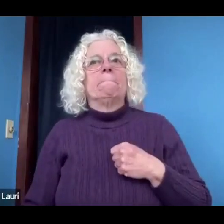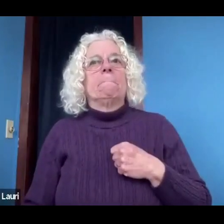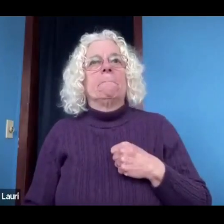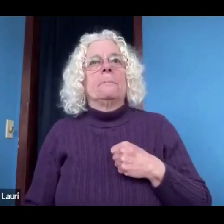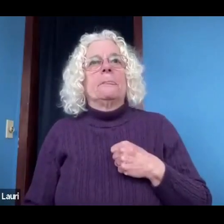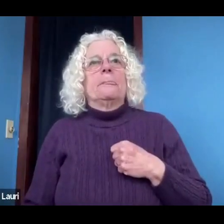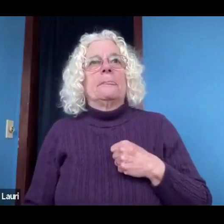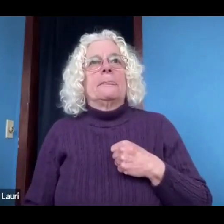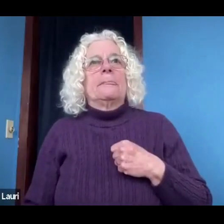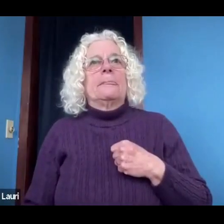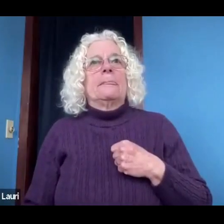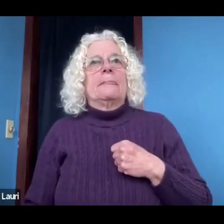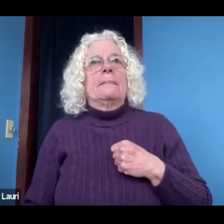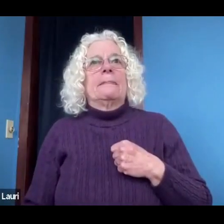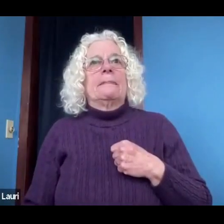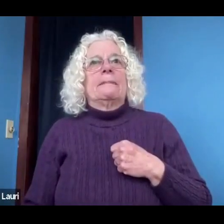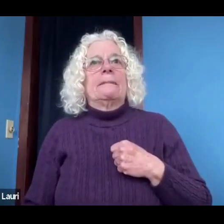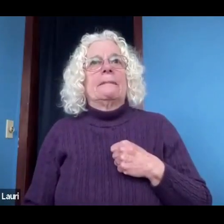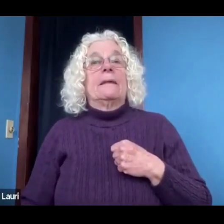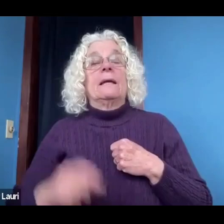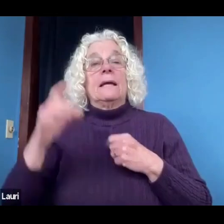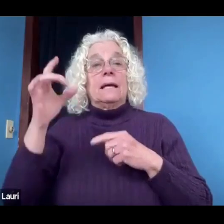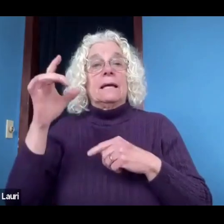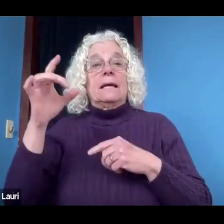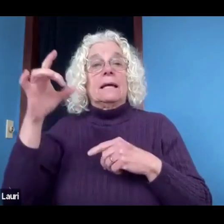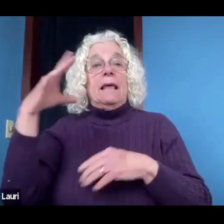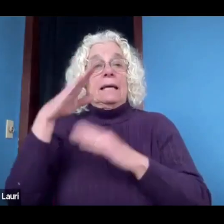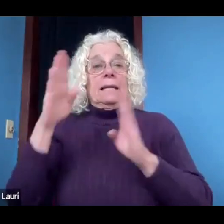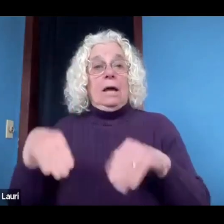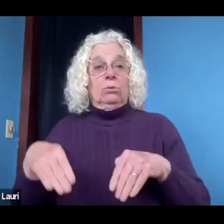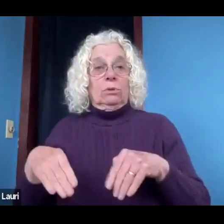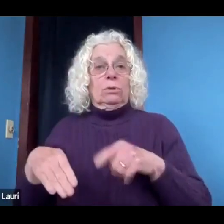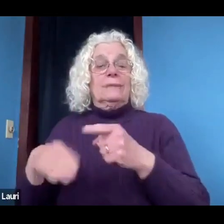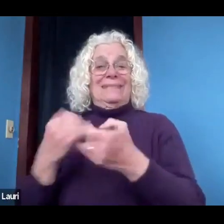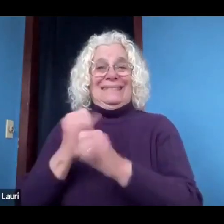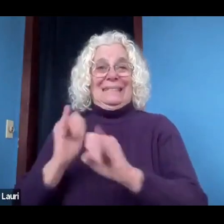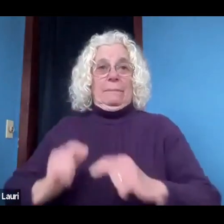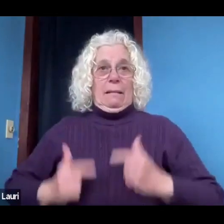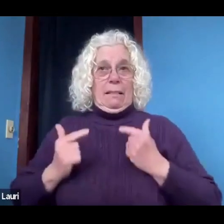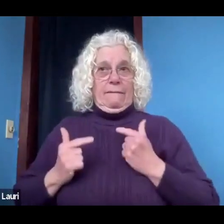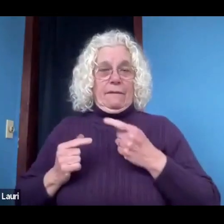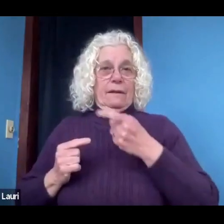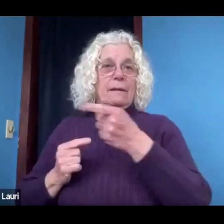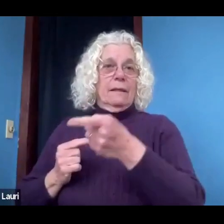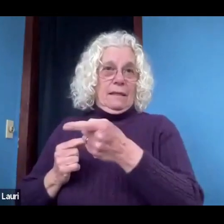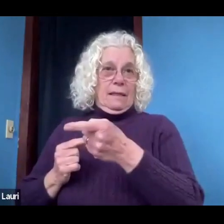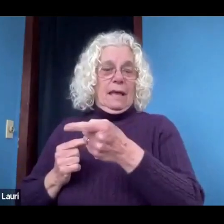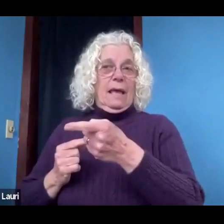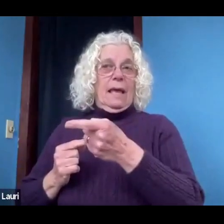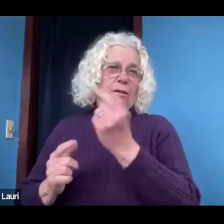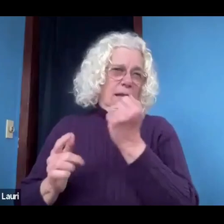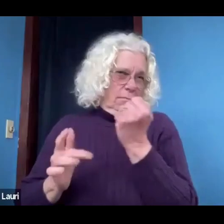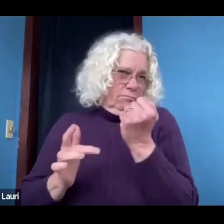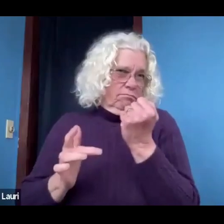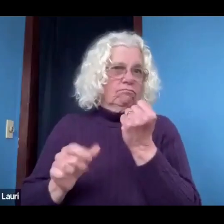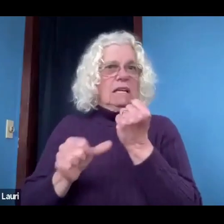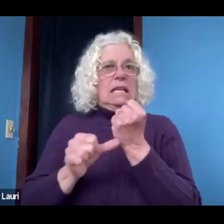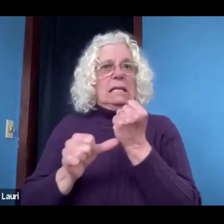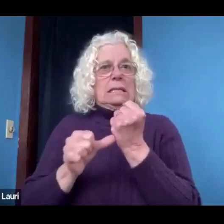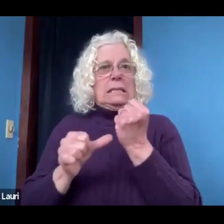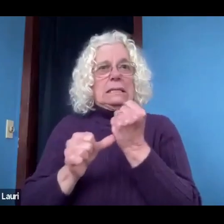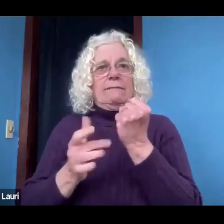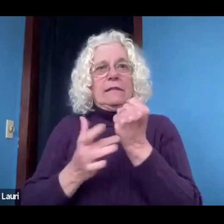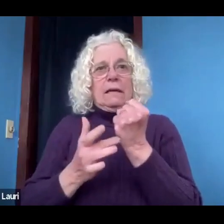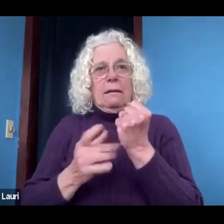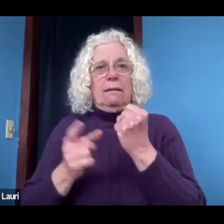services. But really, and Lighthouse Center for Vital Living, who provides services with assistive technology